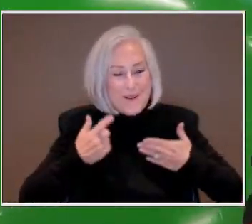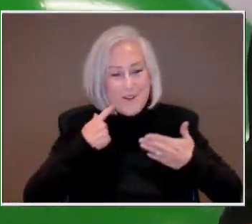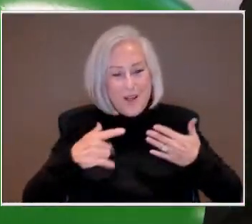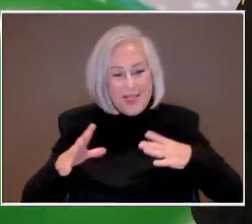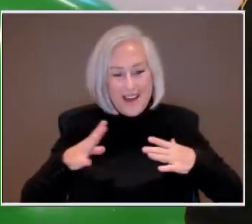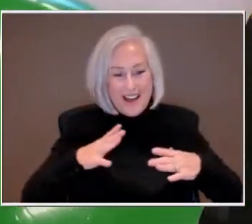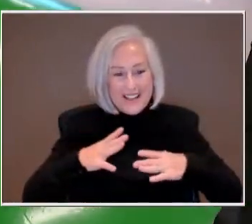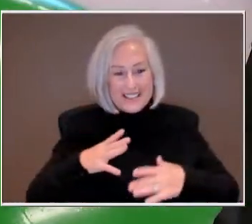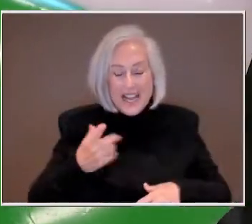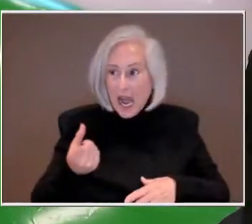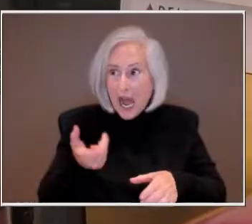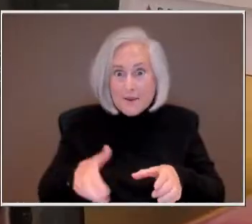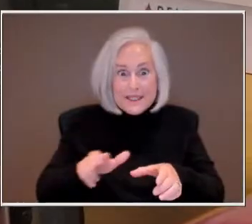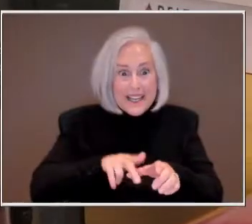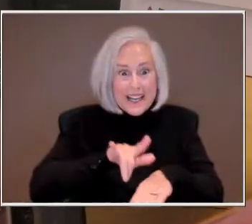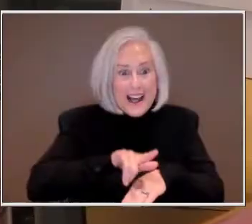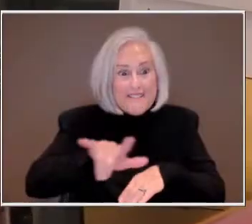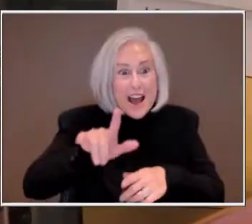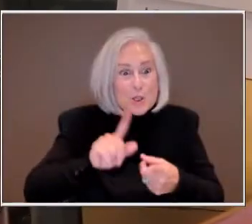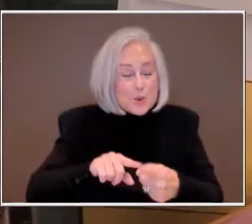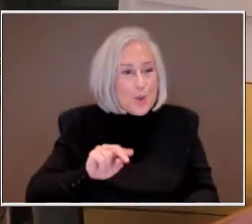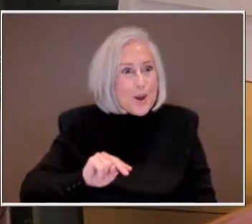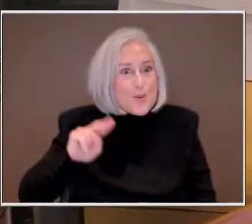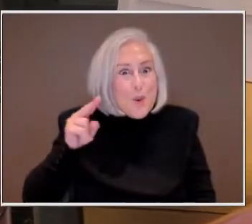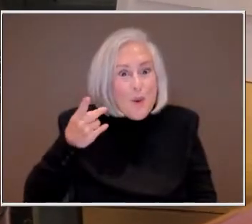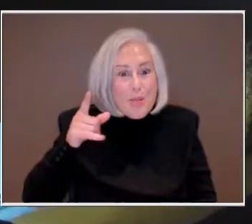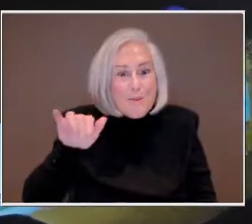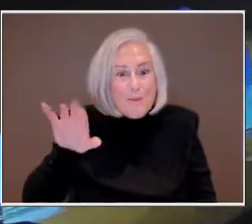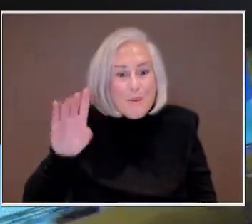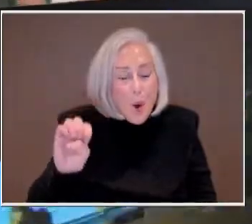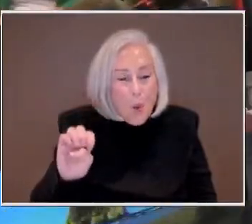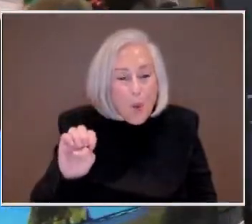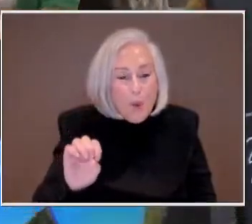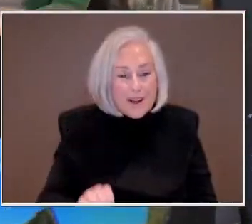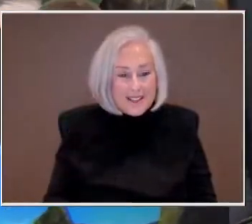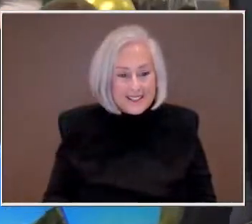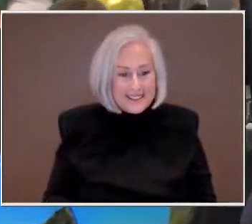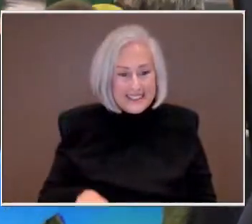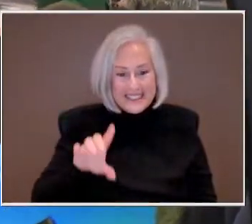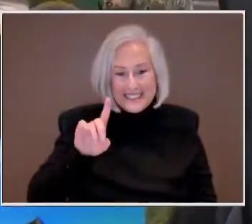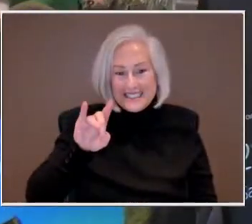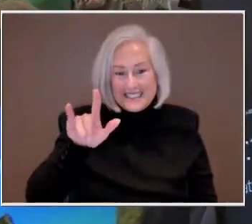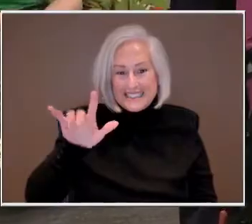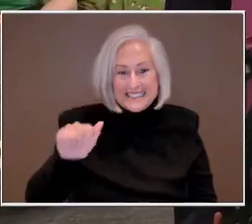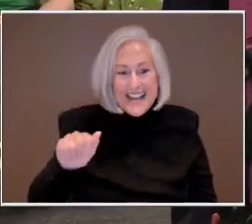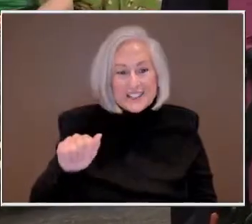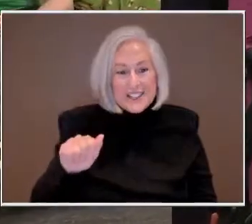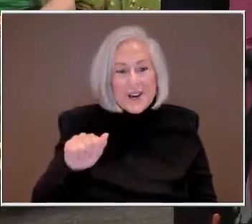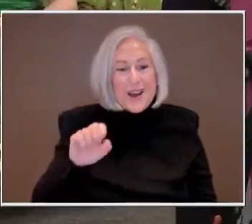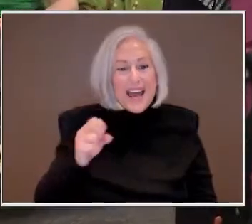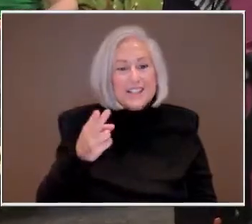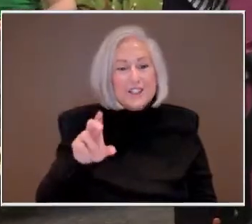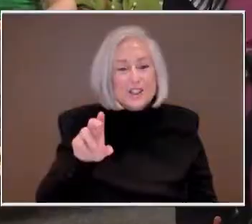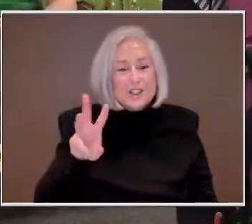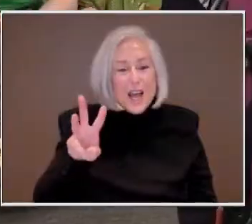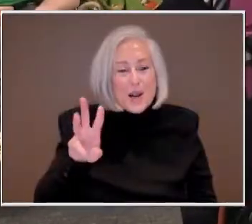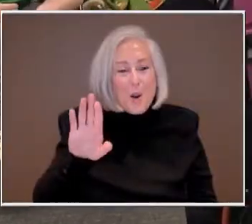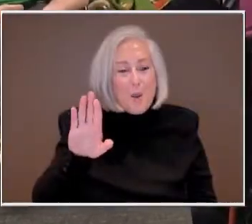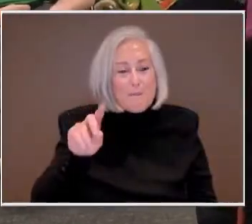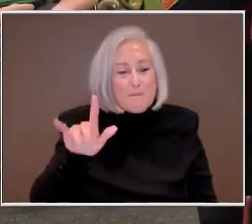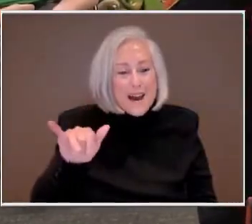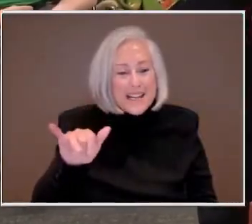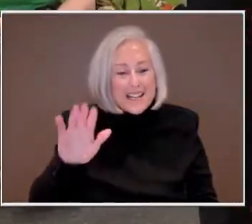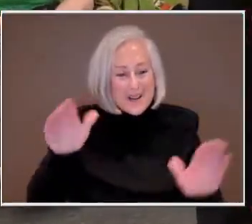a flight to the North Pole. Delta Airlines and Shadow Buddies wants to welcome you to the 2025